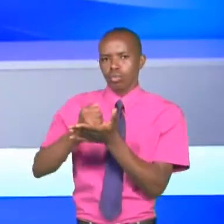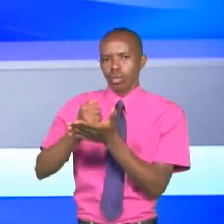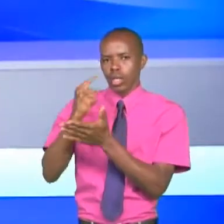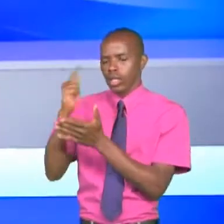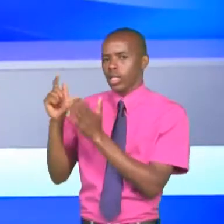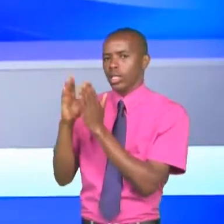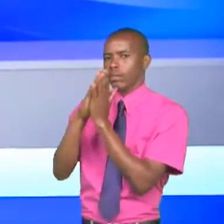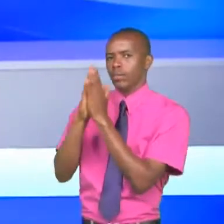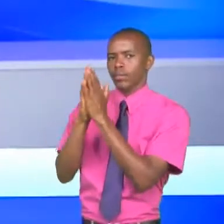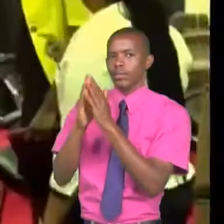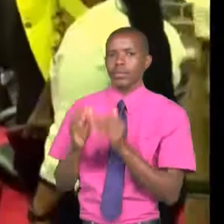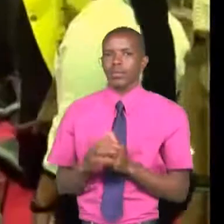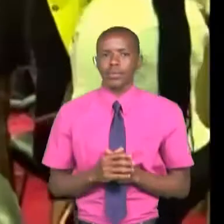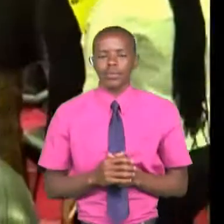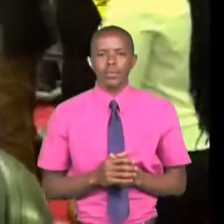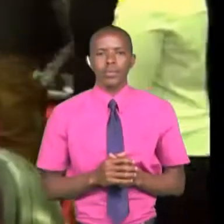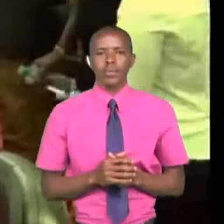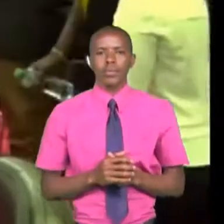more.